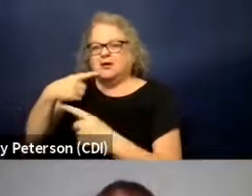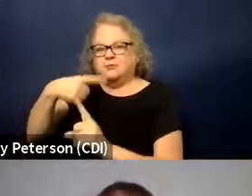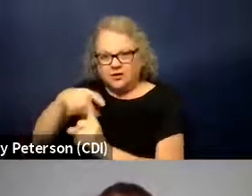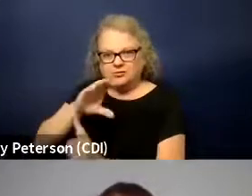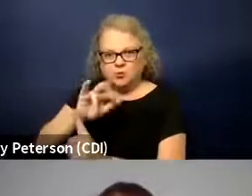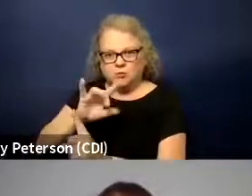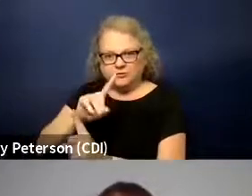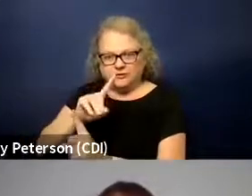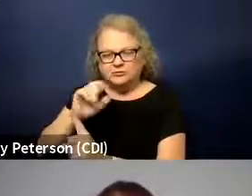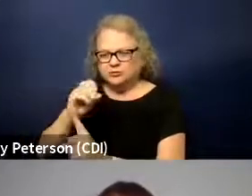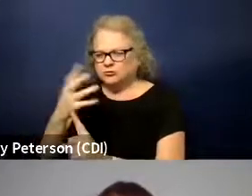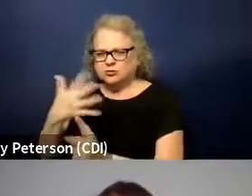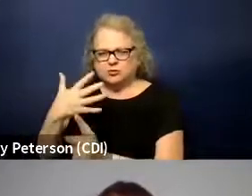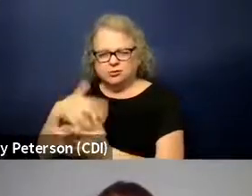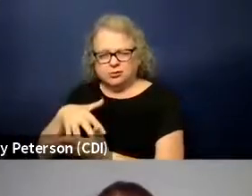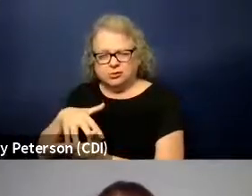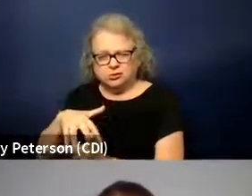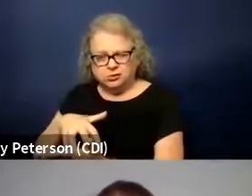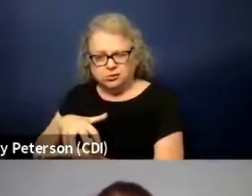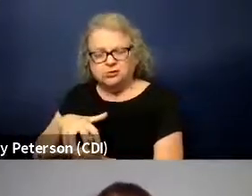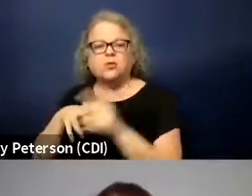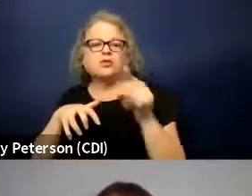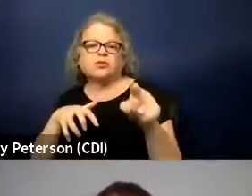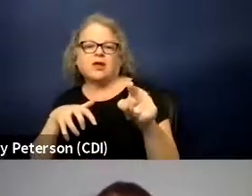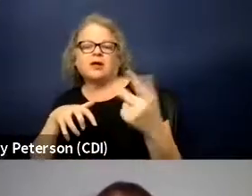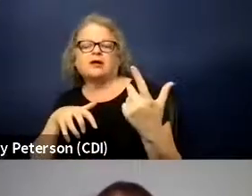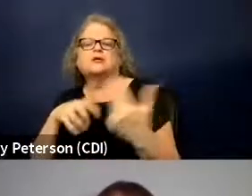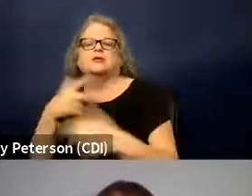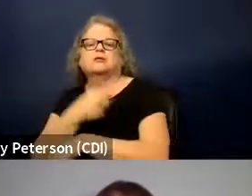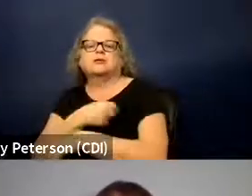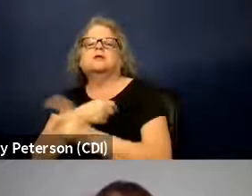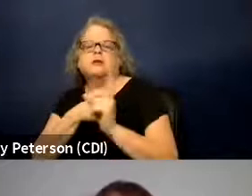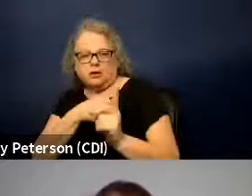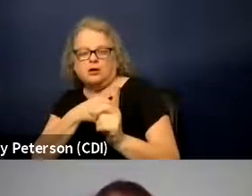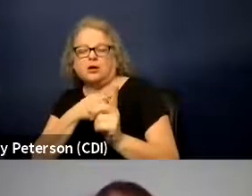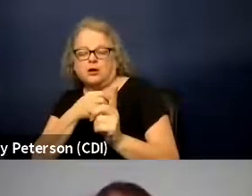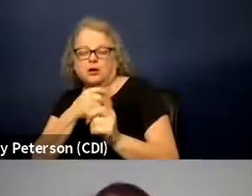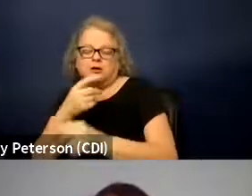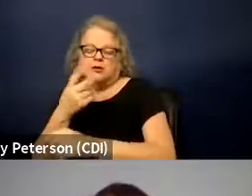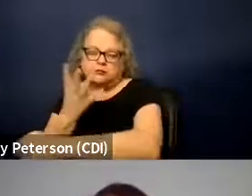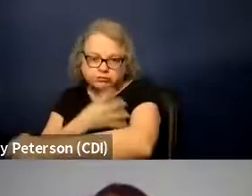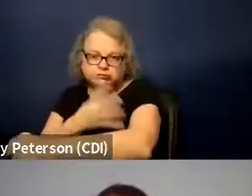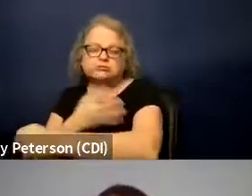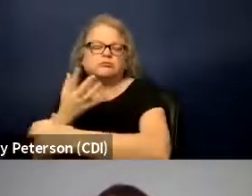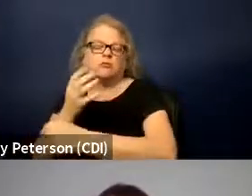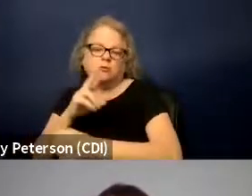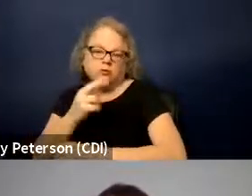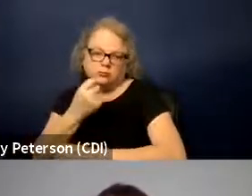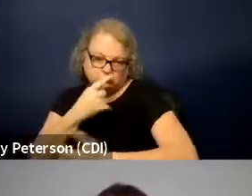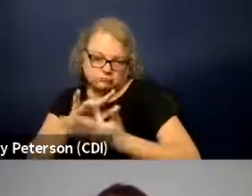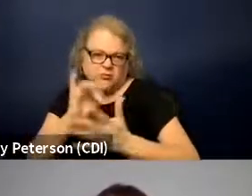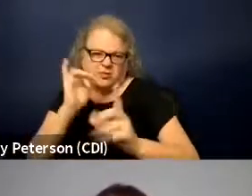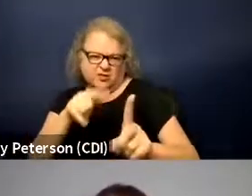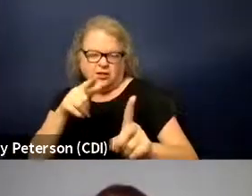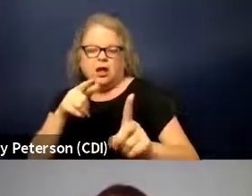test positive for COVID-19, talk to your doctor, ask about these passive